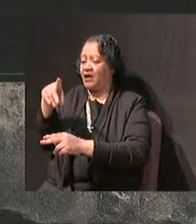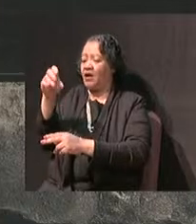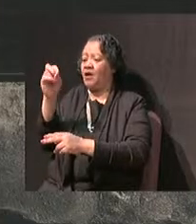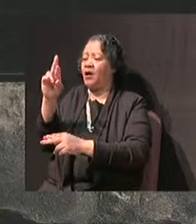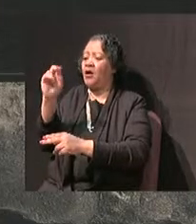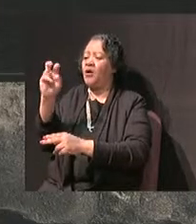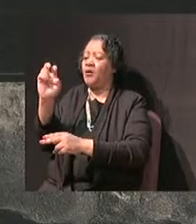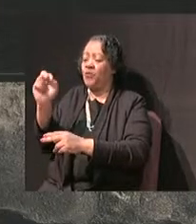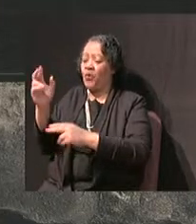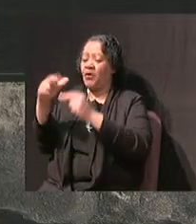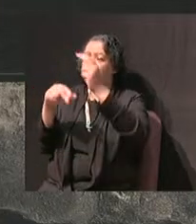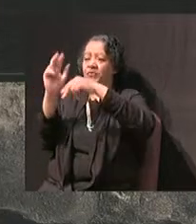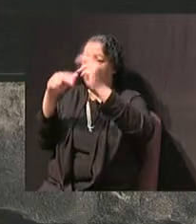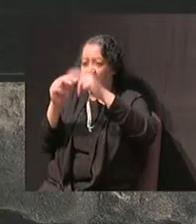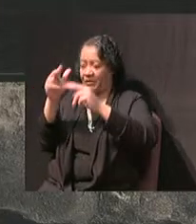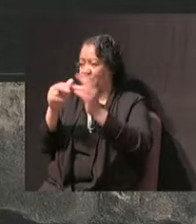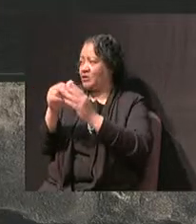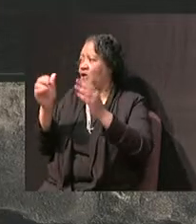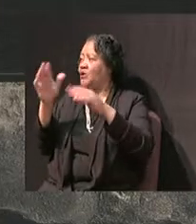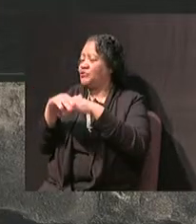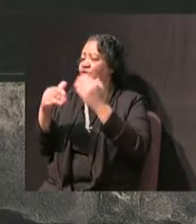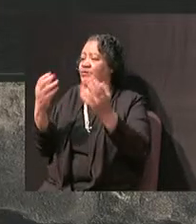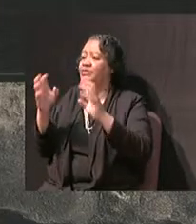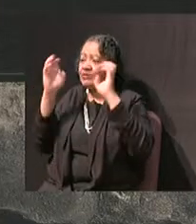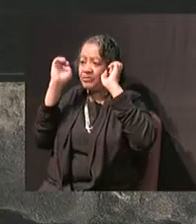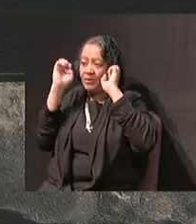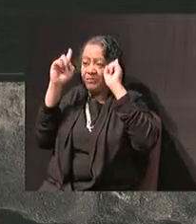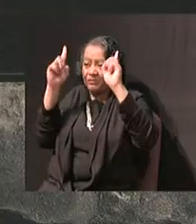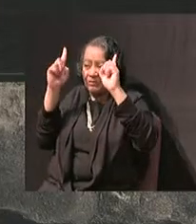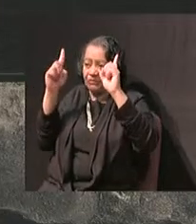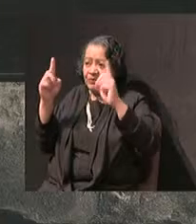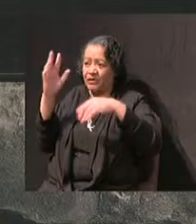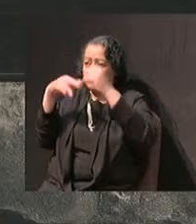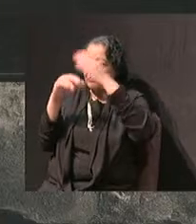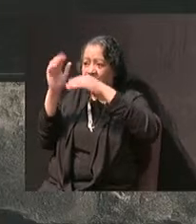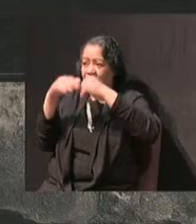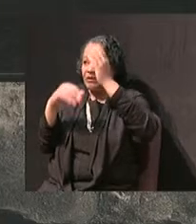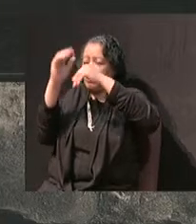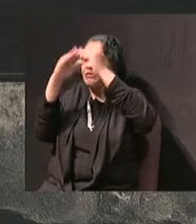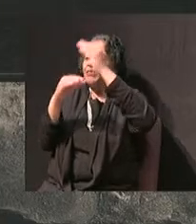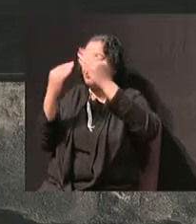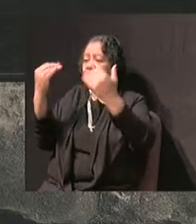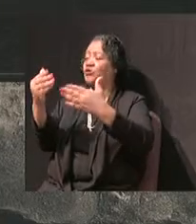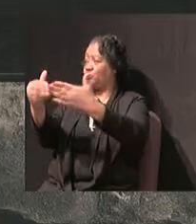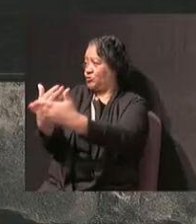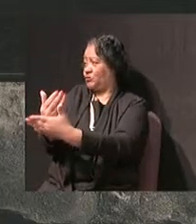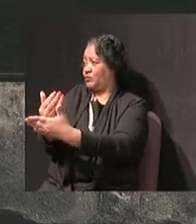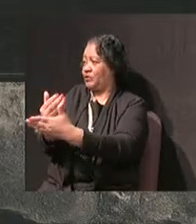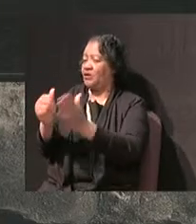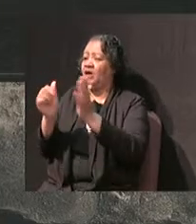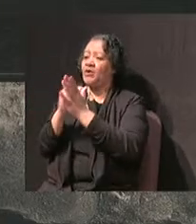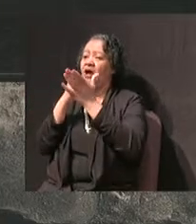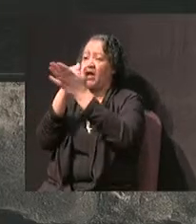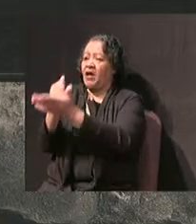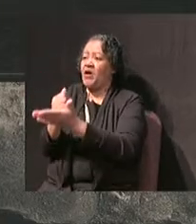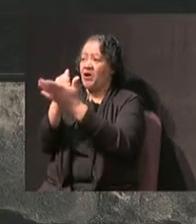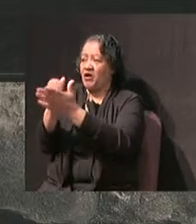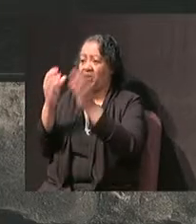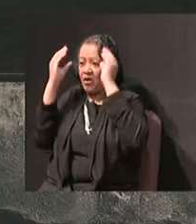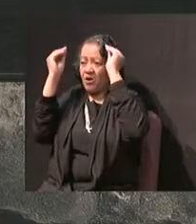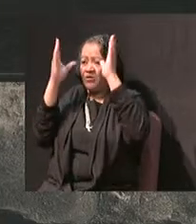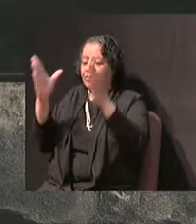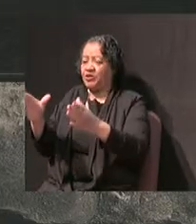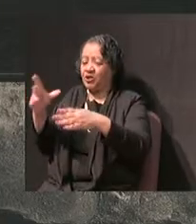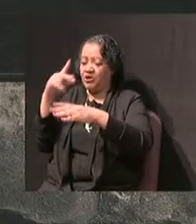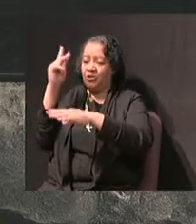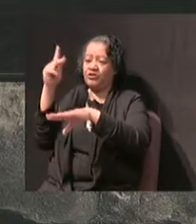is such an advocate for education, so experience at every level, at the level of teacher and principal and